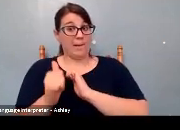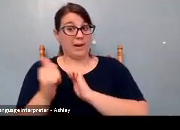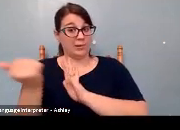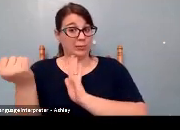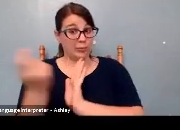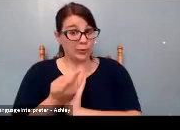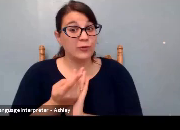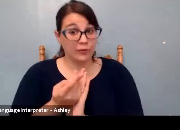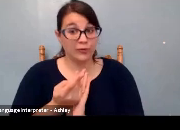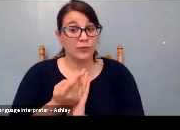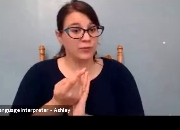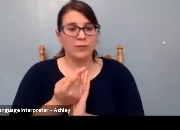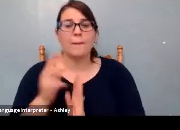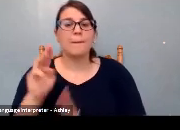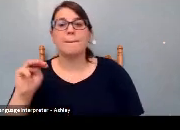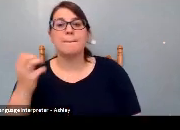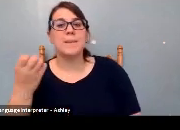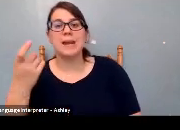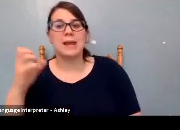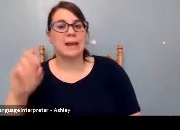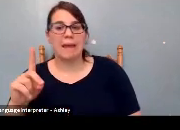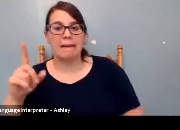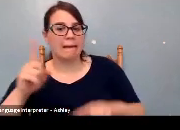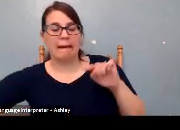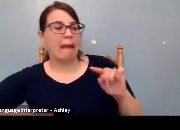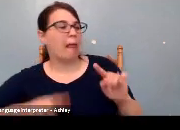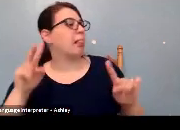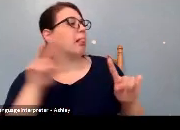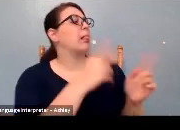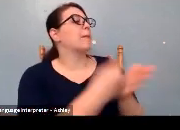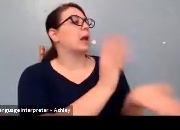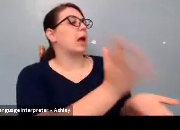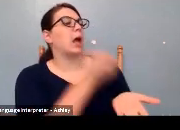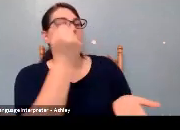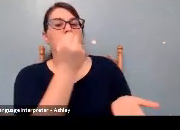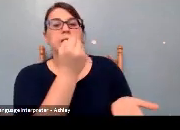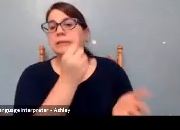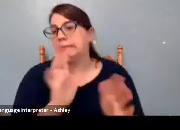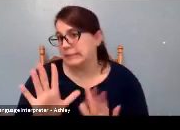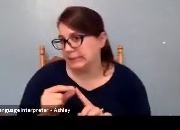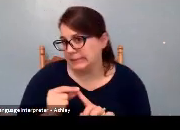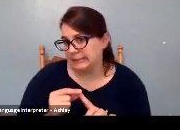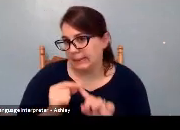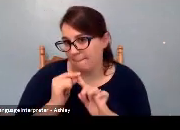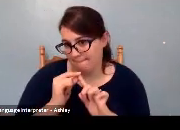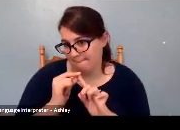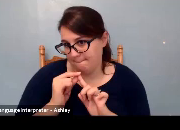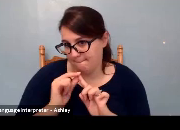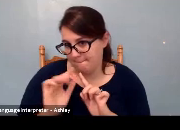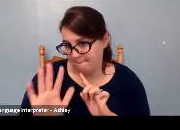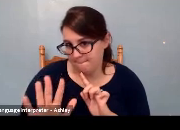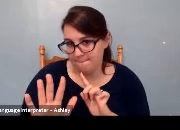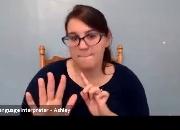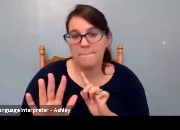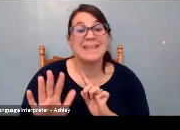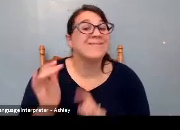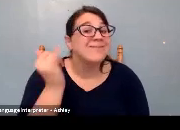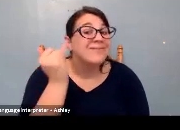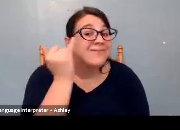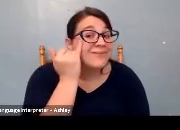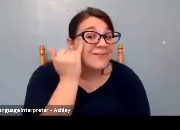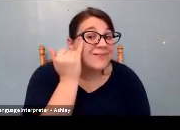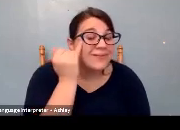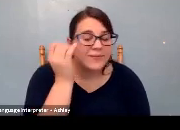a Medicaid clawback. However, there is an exception. If the expenses were paid for